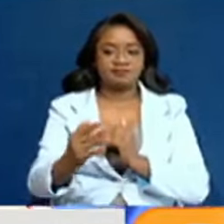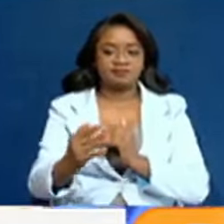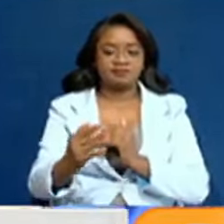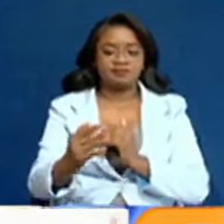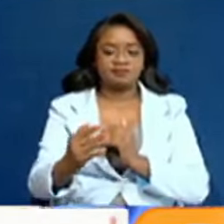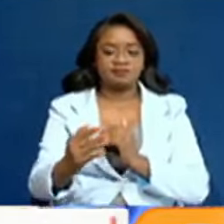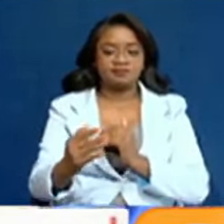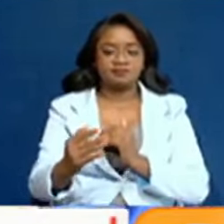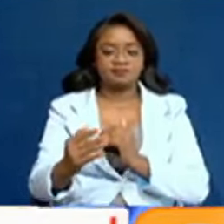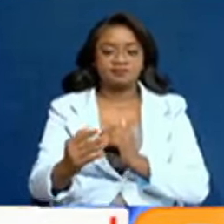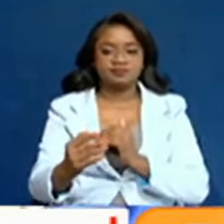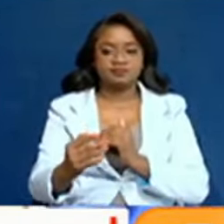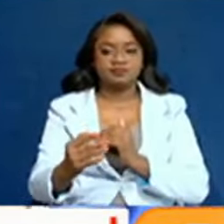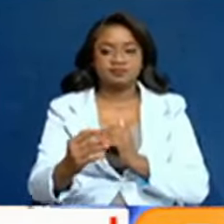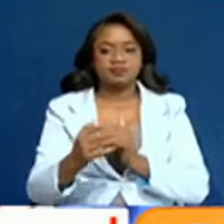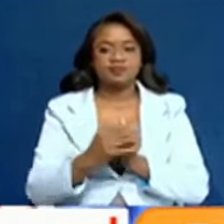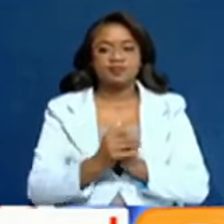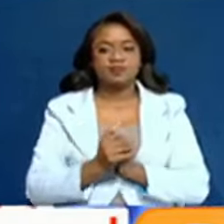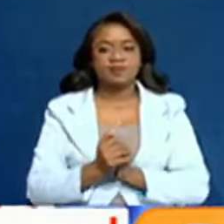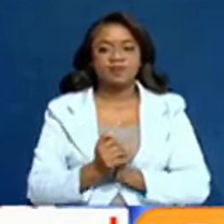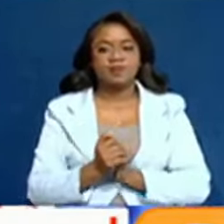And so that is to be expected